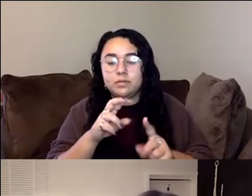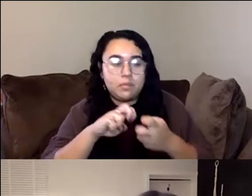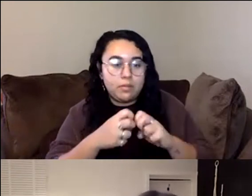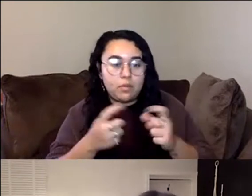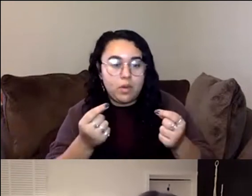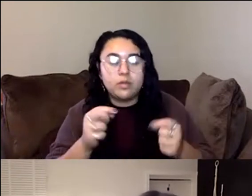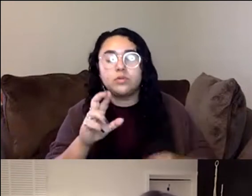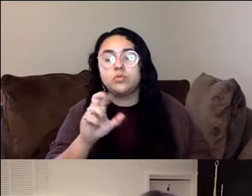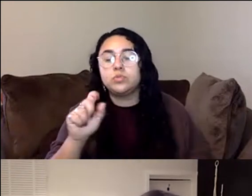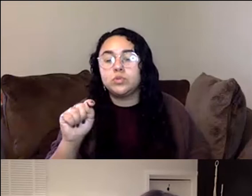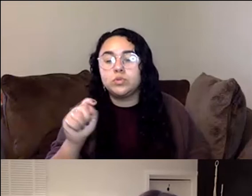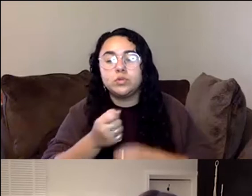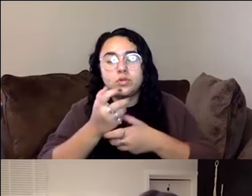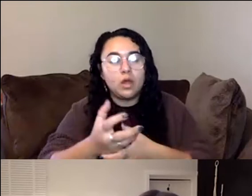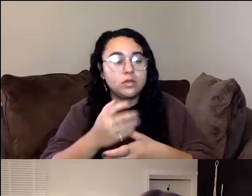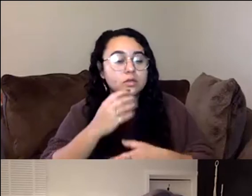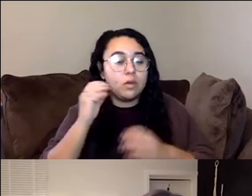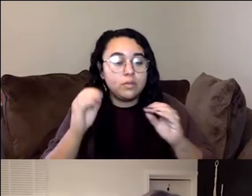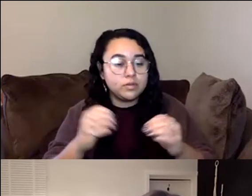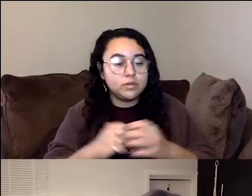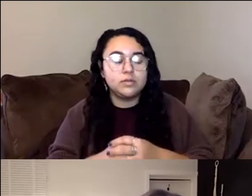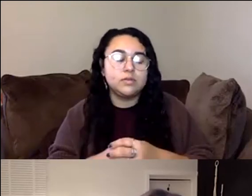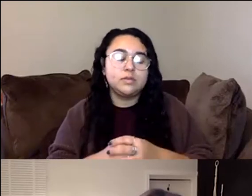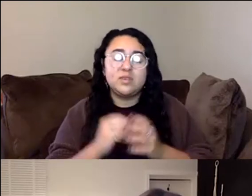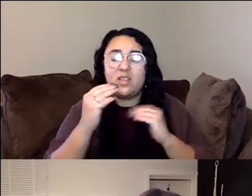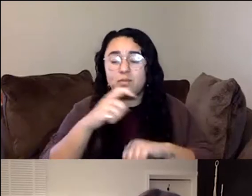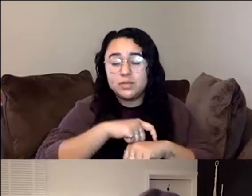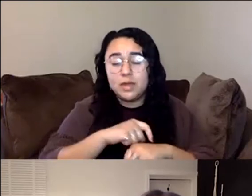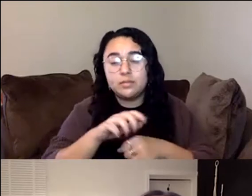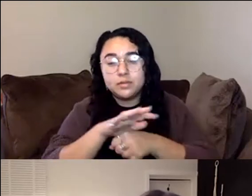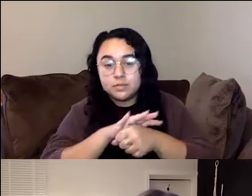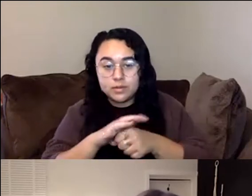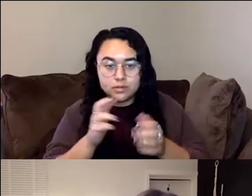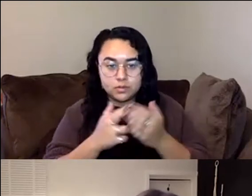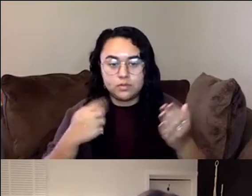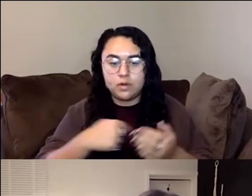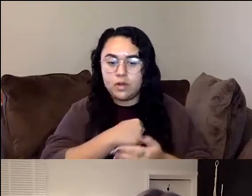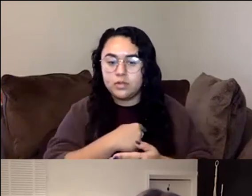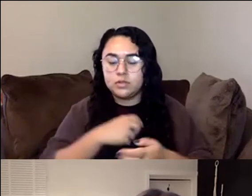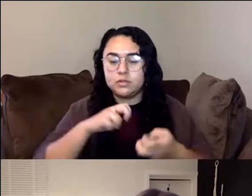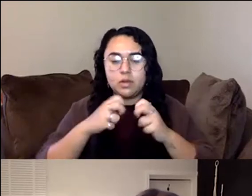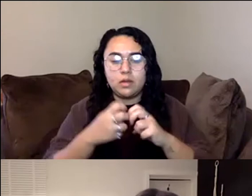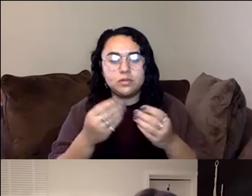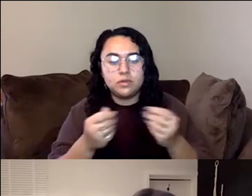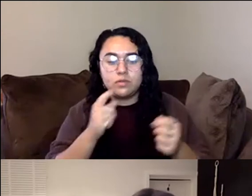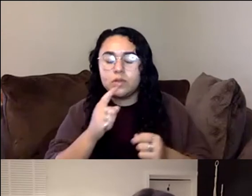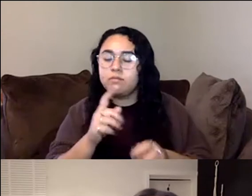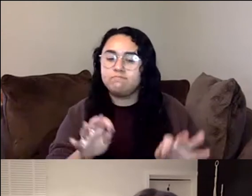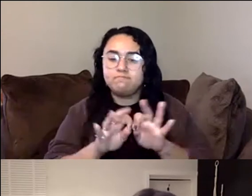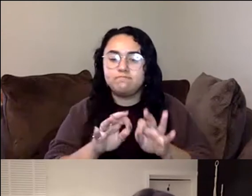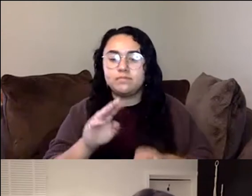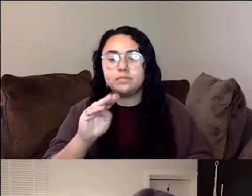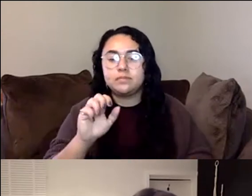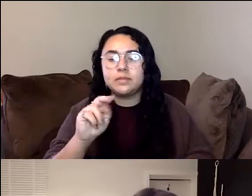in turn, there is limited time, space, and resources for us to problem solve in meaningful and sustainable ways with